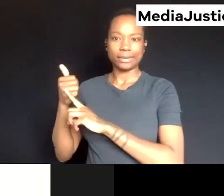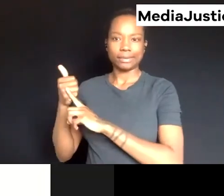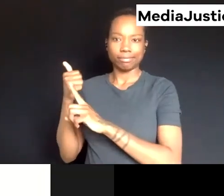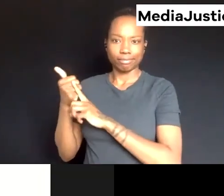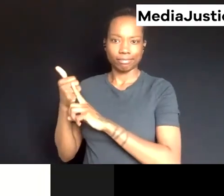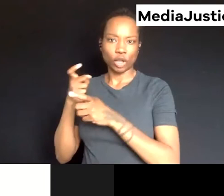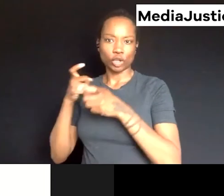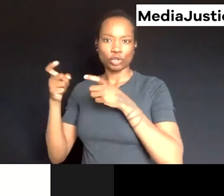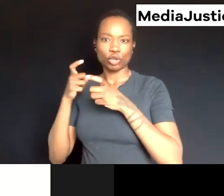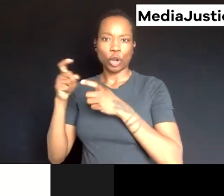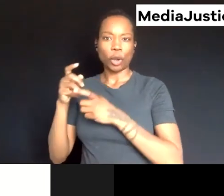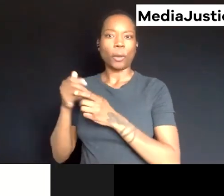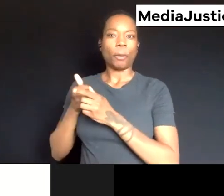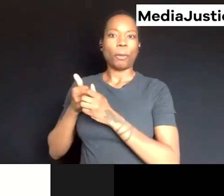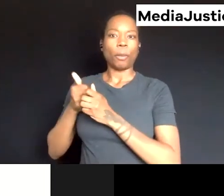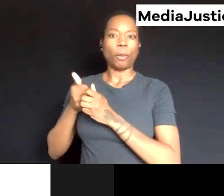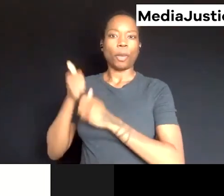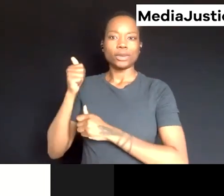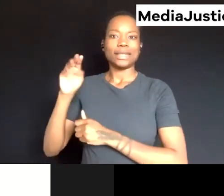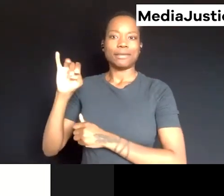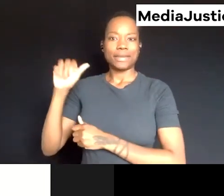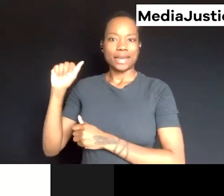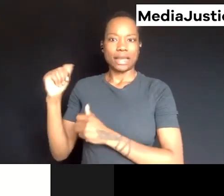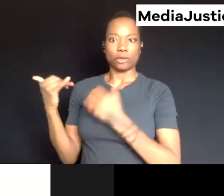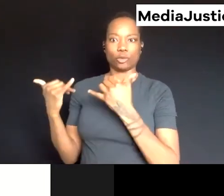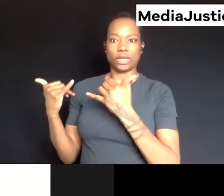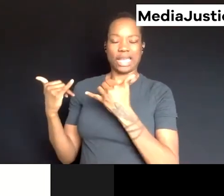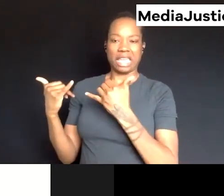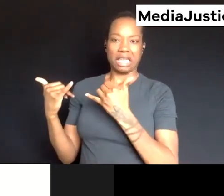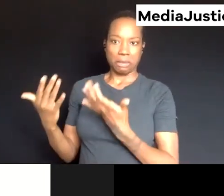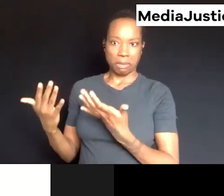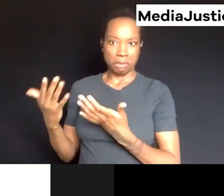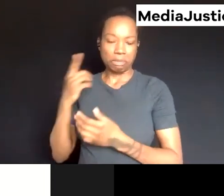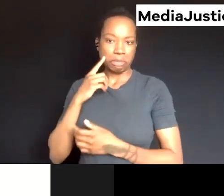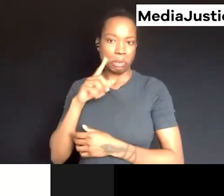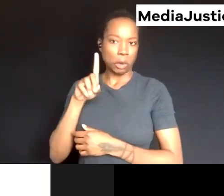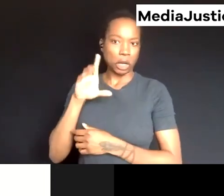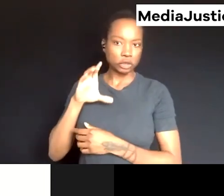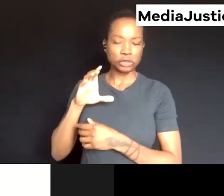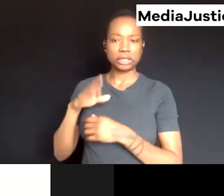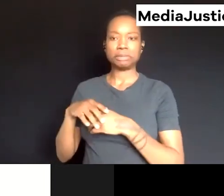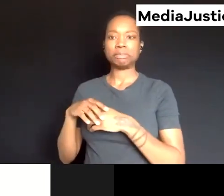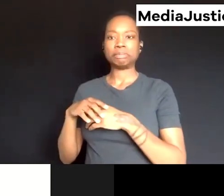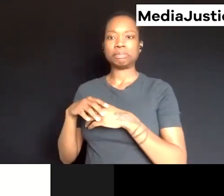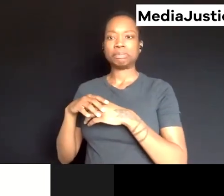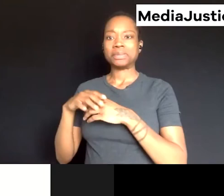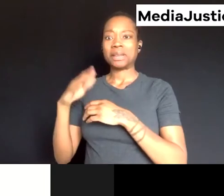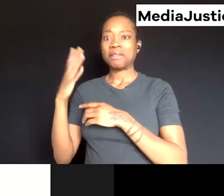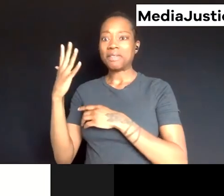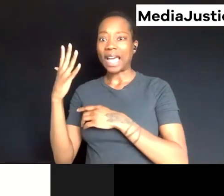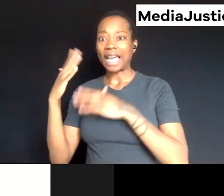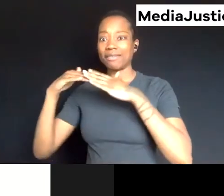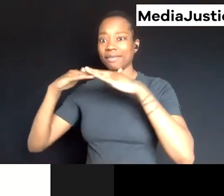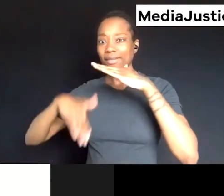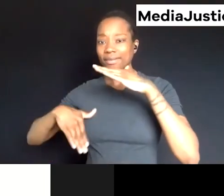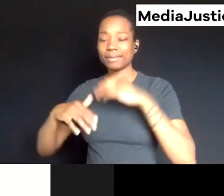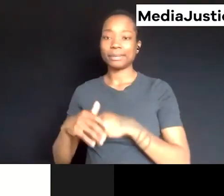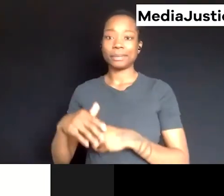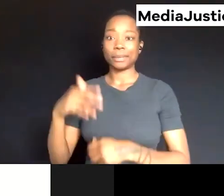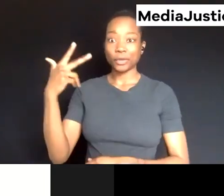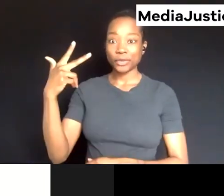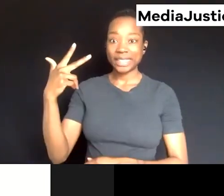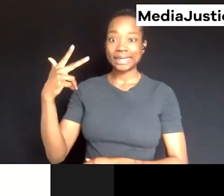100, 5 or less, okay, 3. I'm seeing 2. I'm